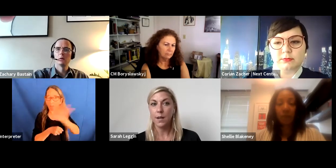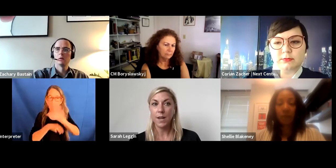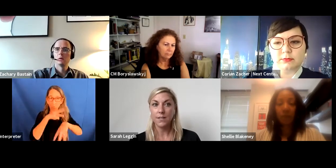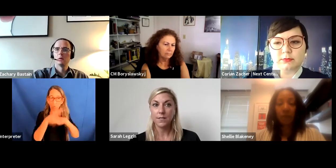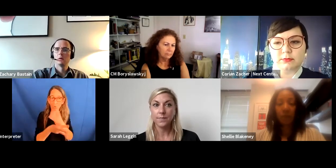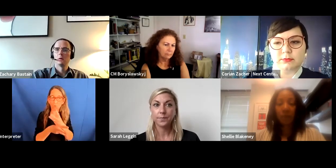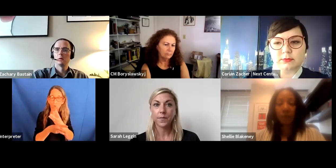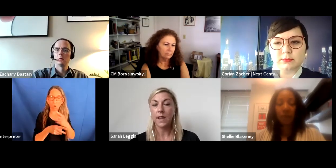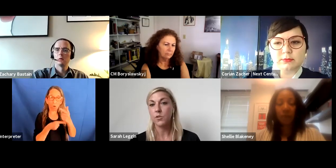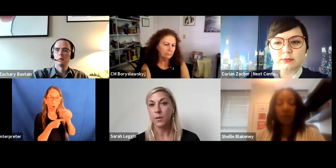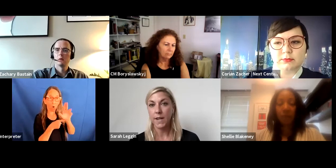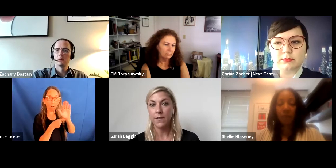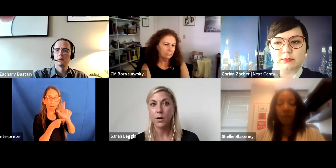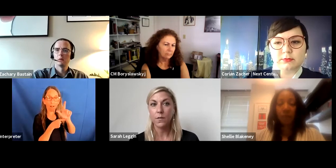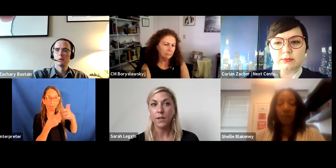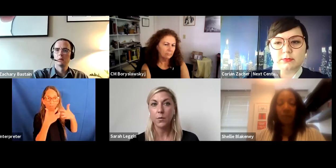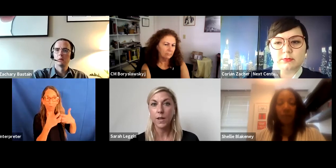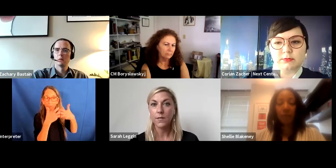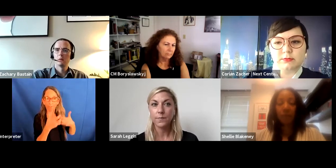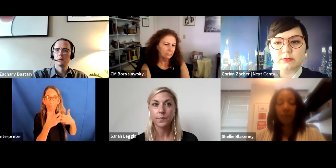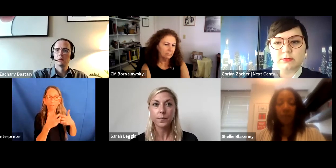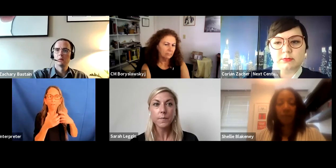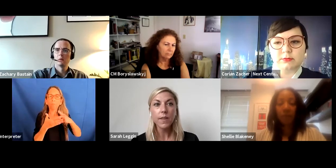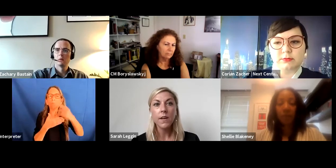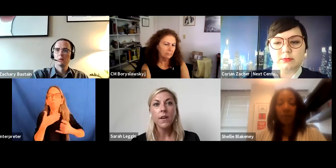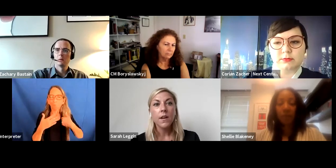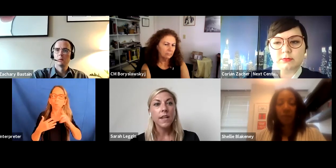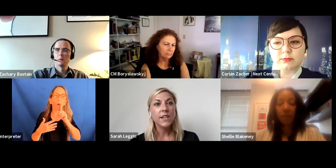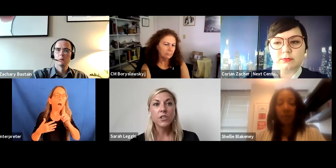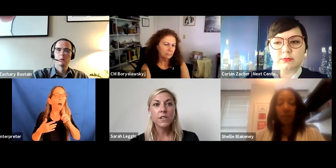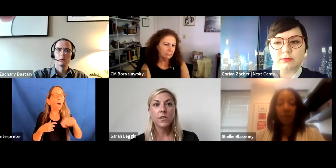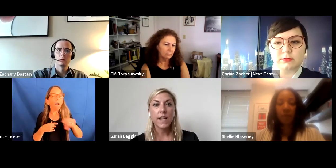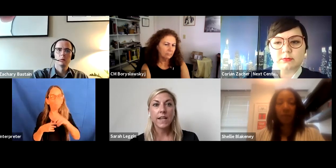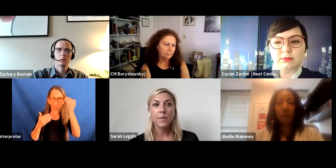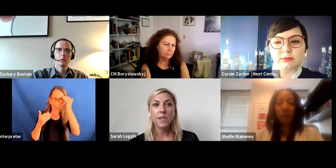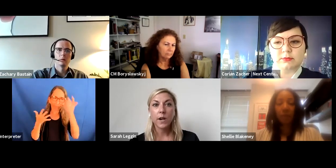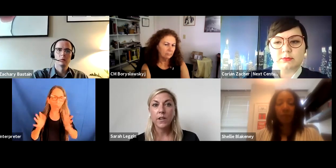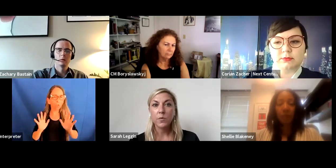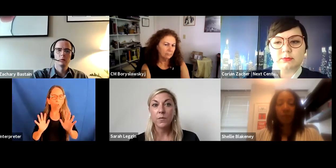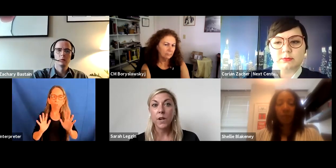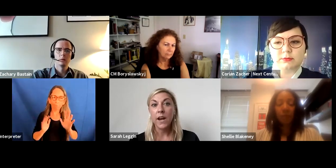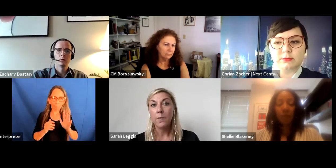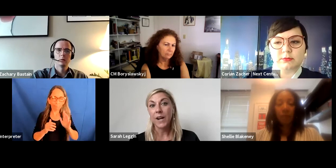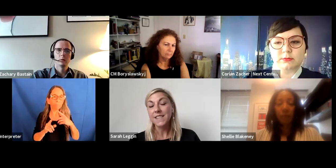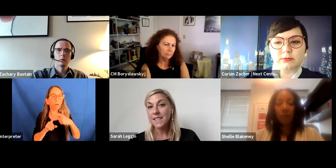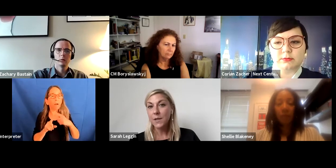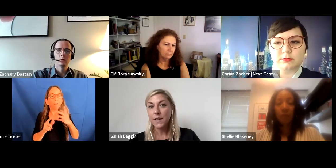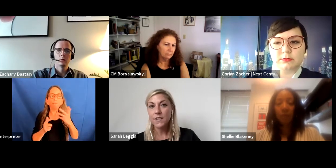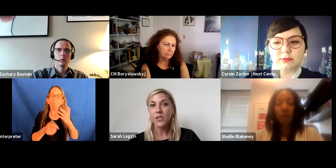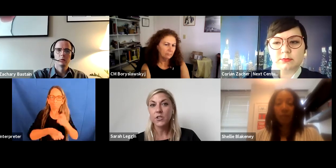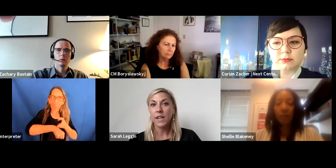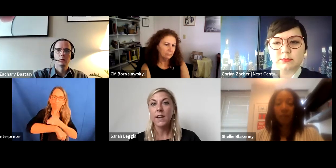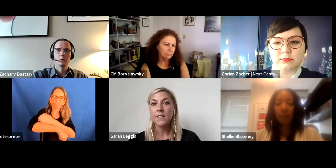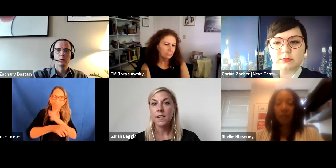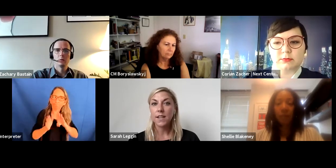GARI database, that I'm sure many of you are familiar with. In addition to those enhancements, wireless prices in the US